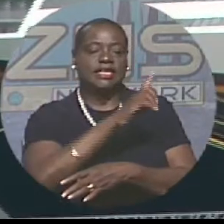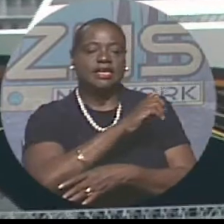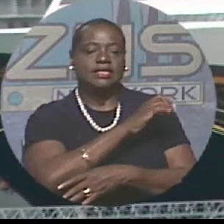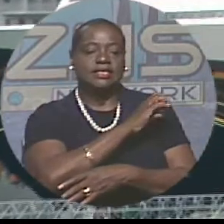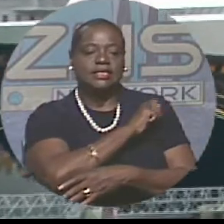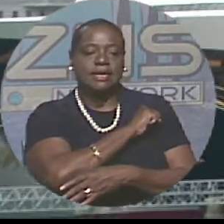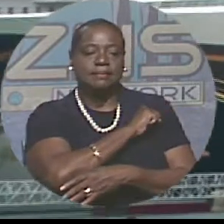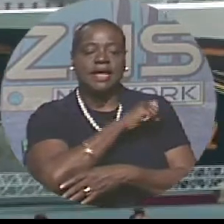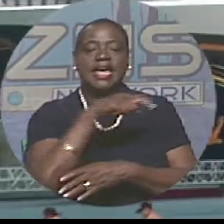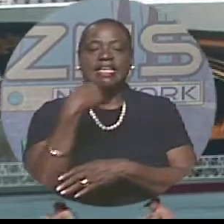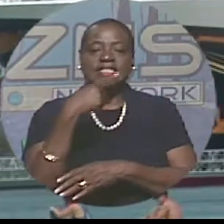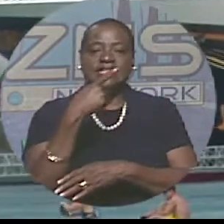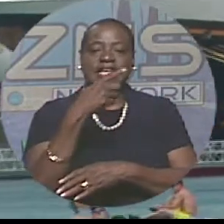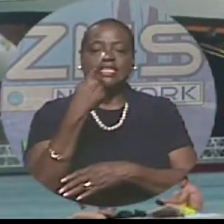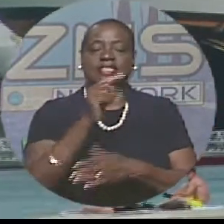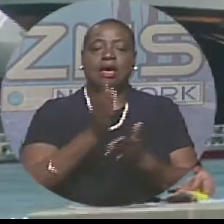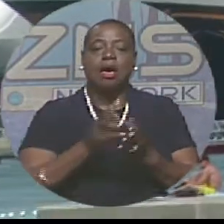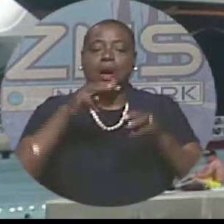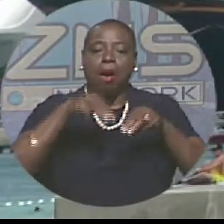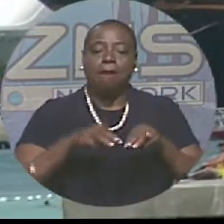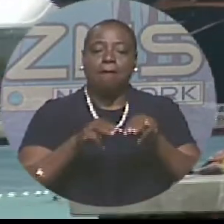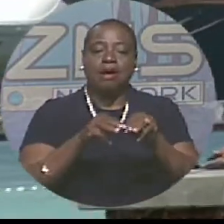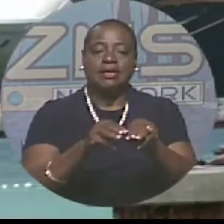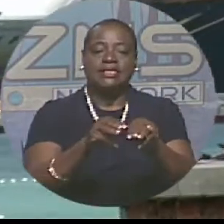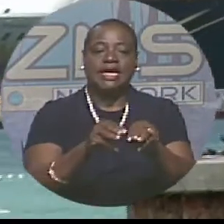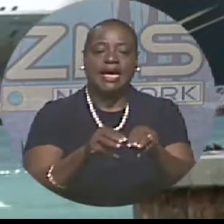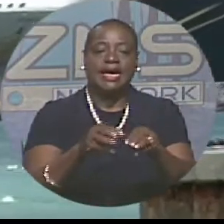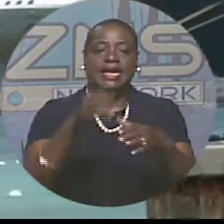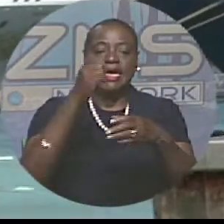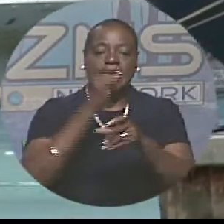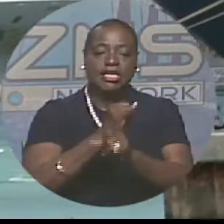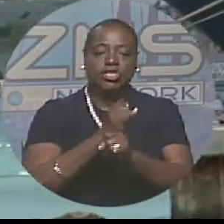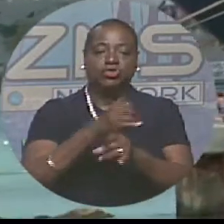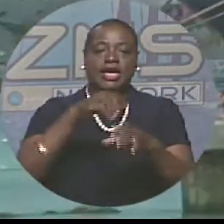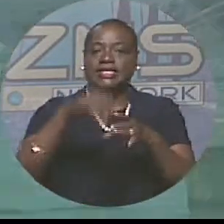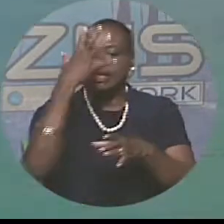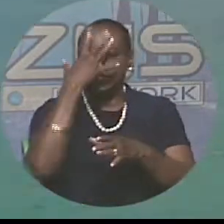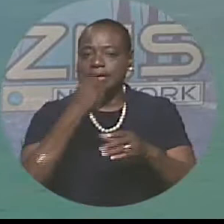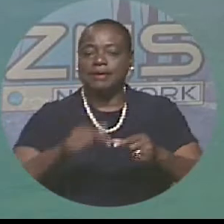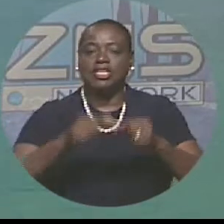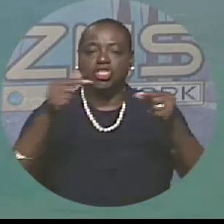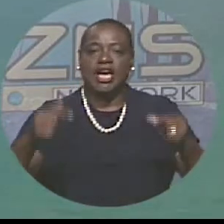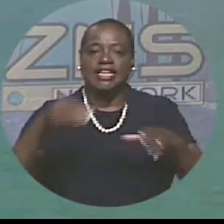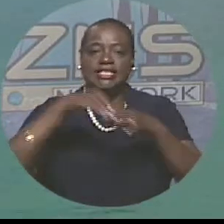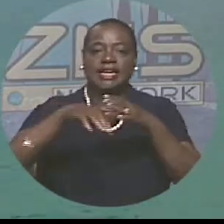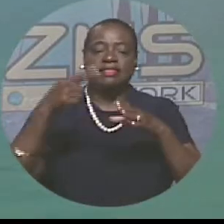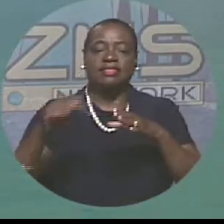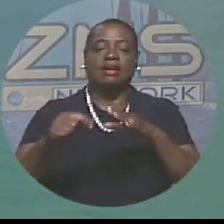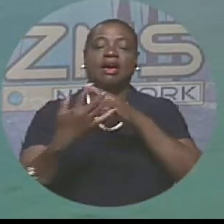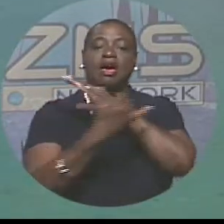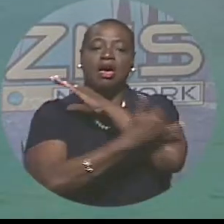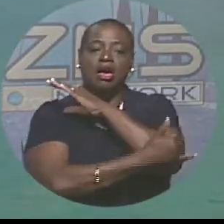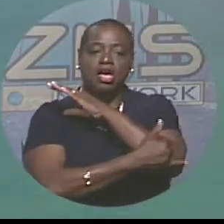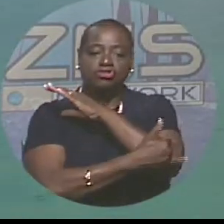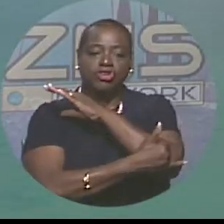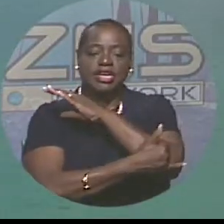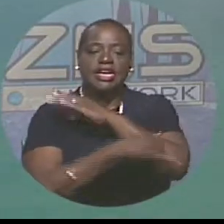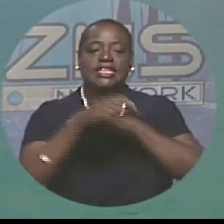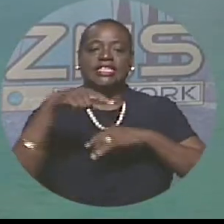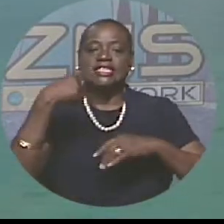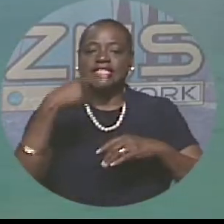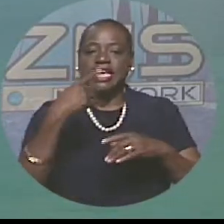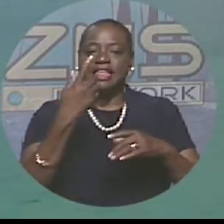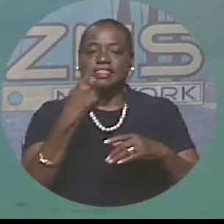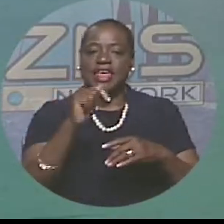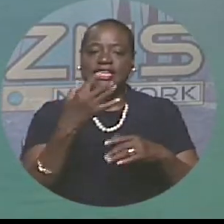the maritime industry is considered a sleeping giant in this country. Sumner says if the government and officials from the private sector come